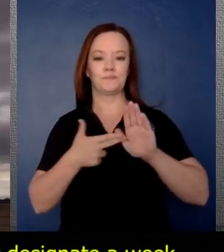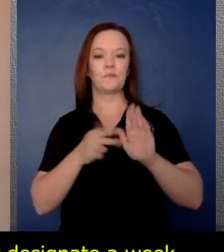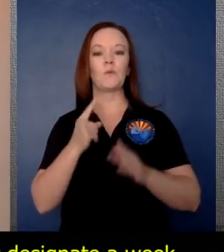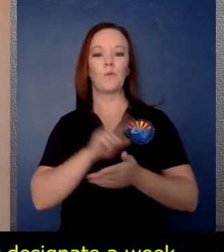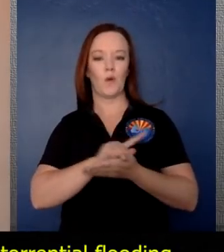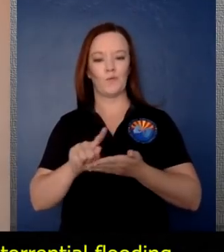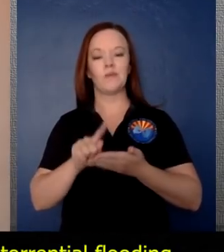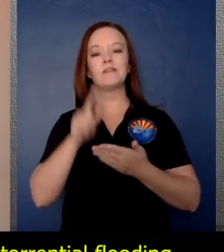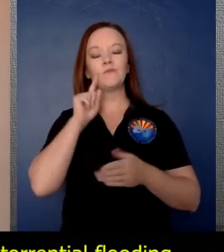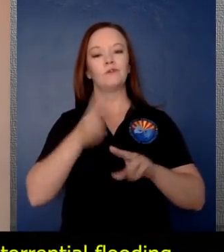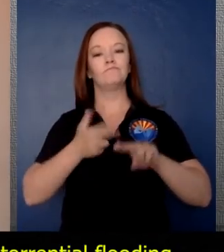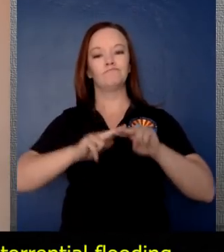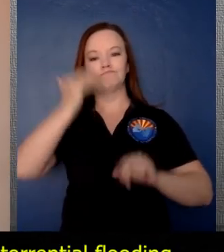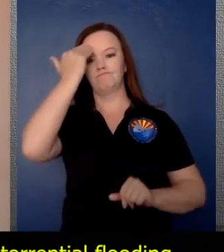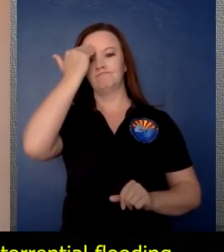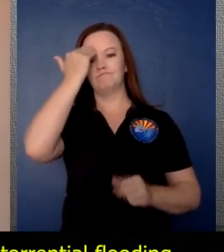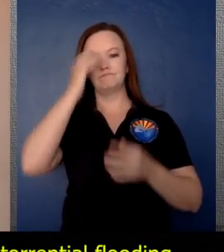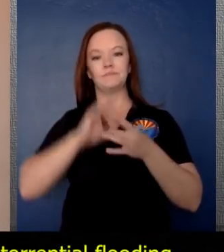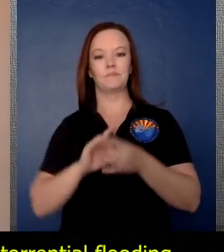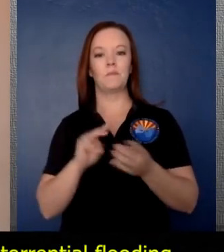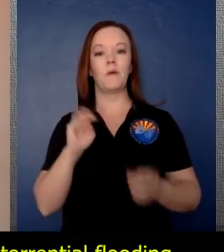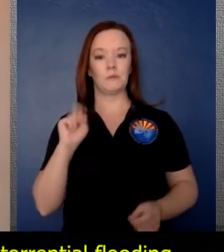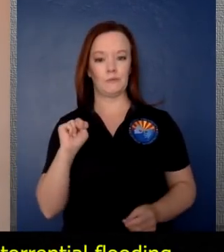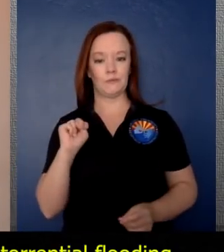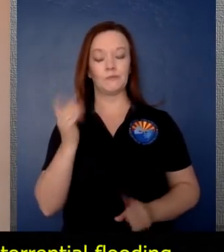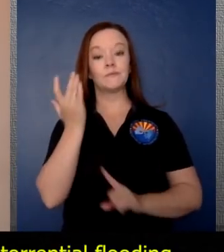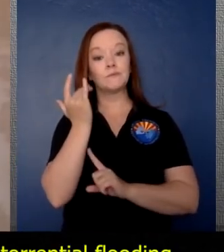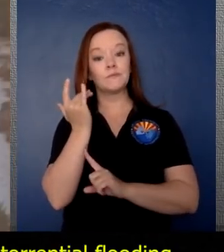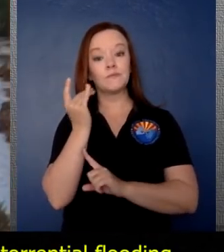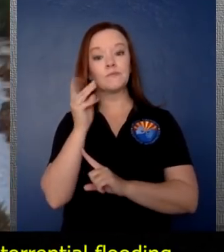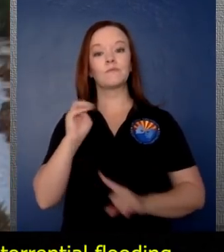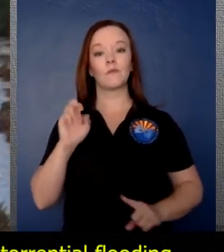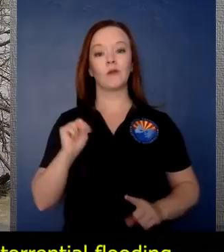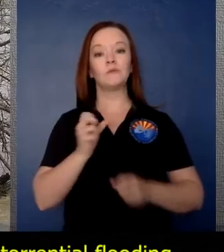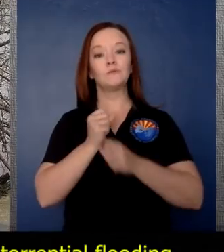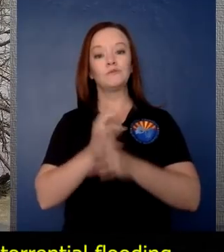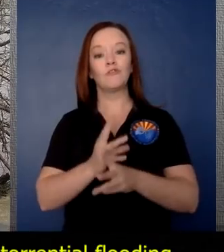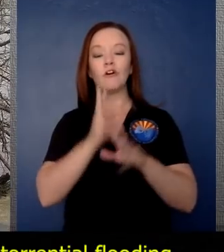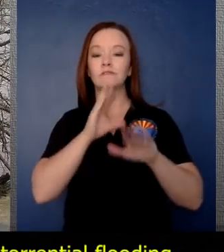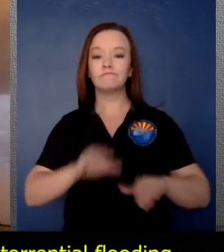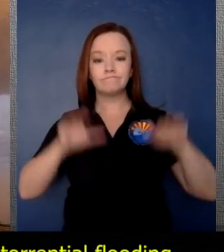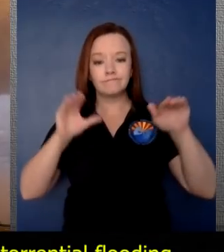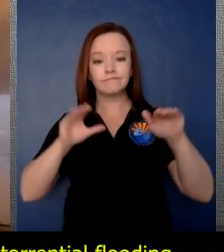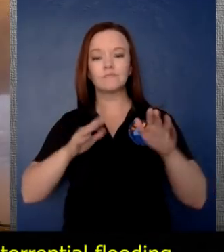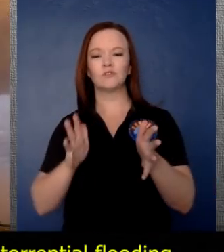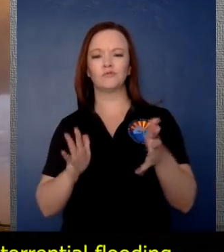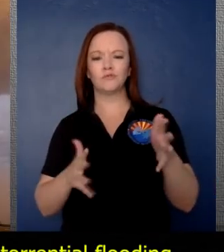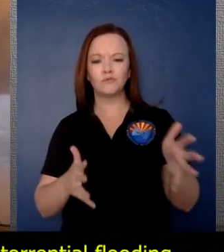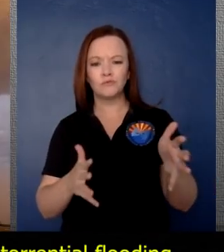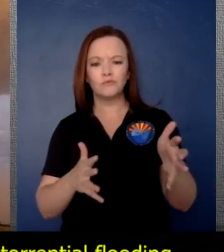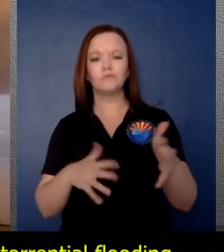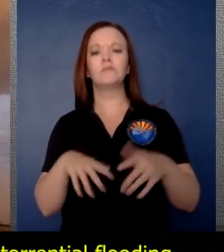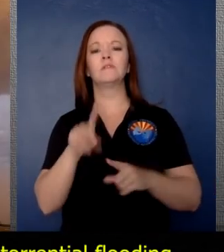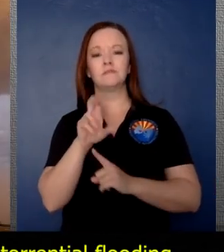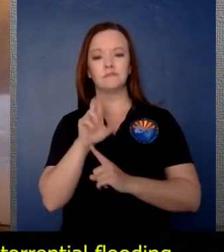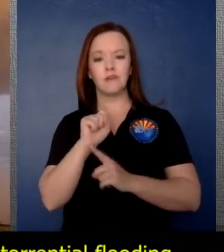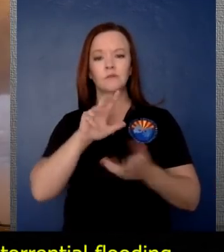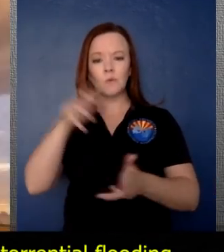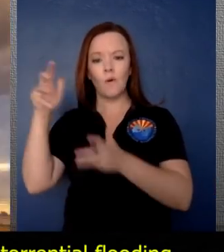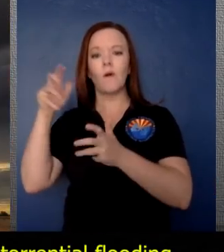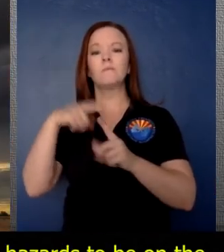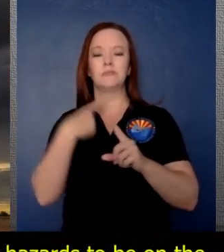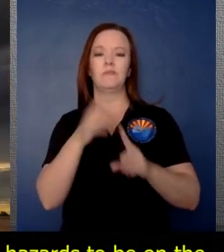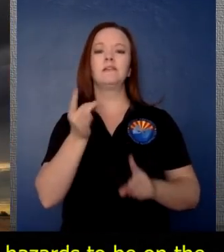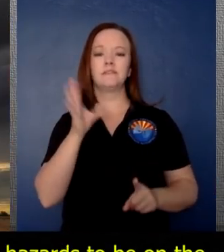monsoon. This is because the monsoon brings the Southwest United States torrential flooding, damaging wind, dust storms, and extreme heat.